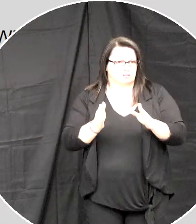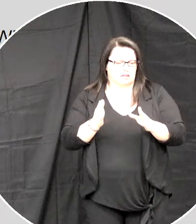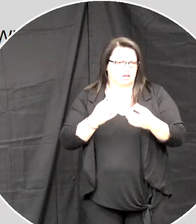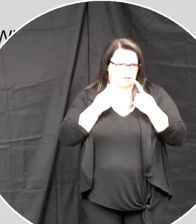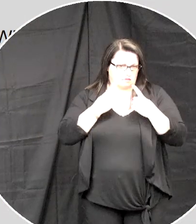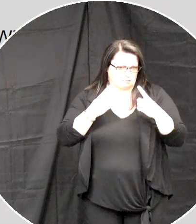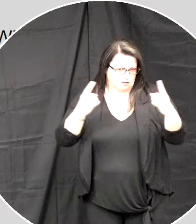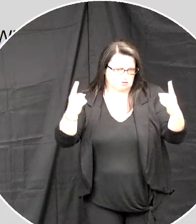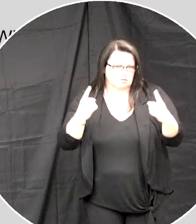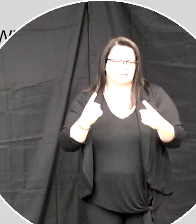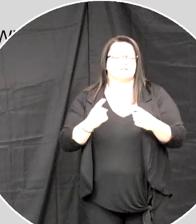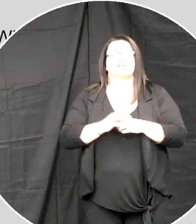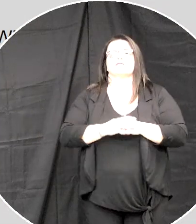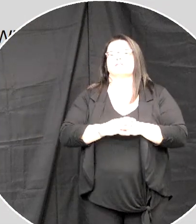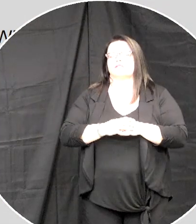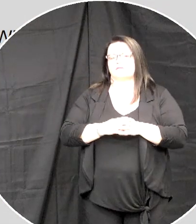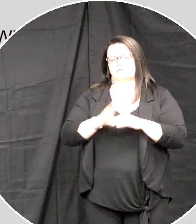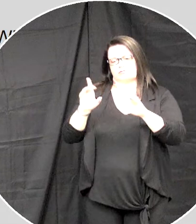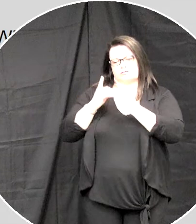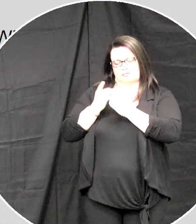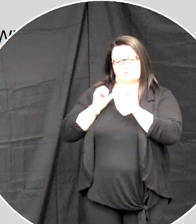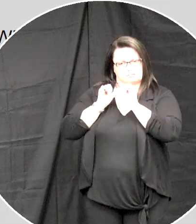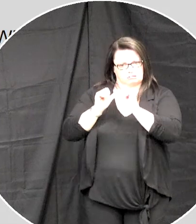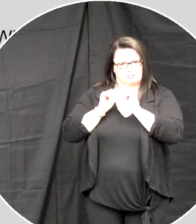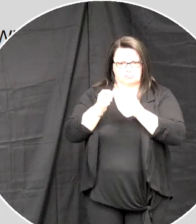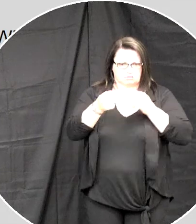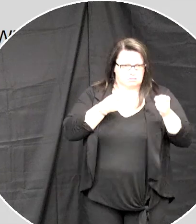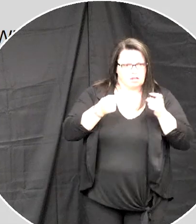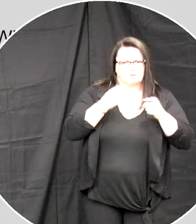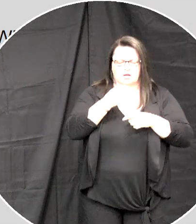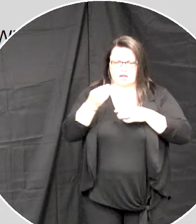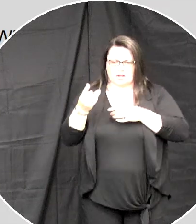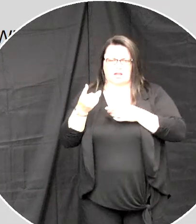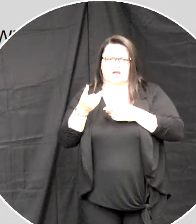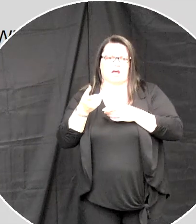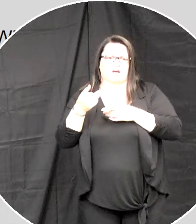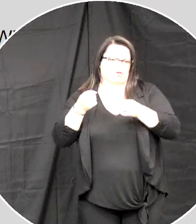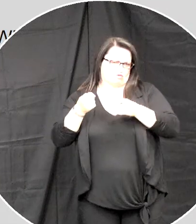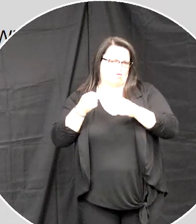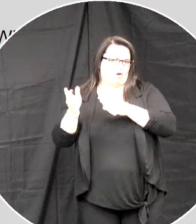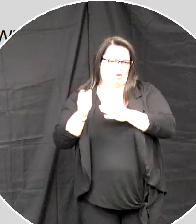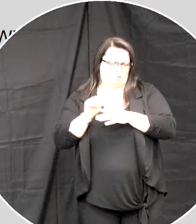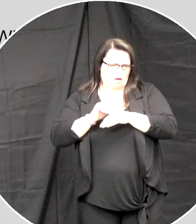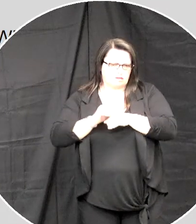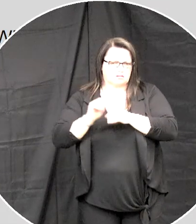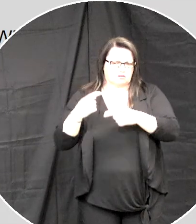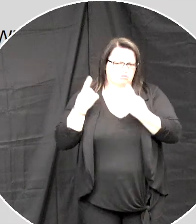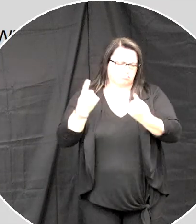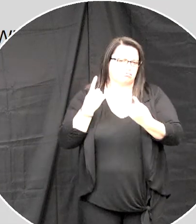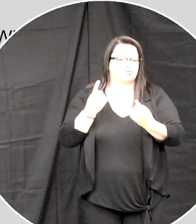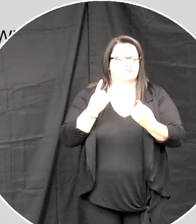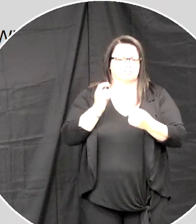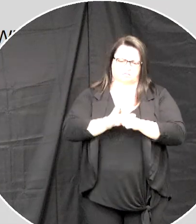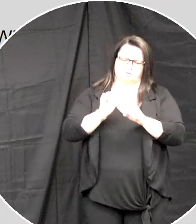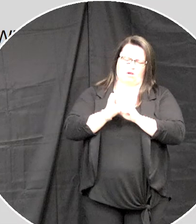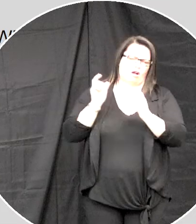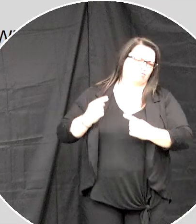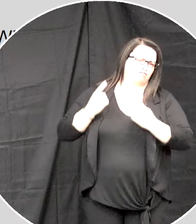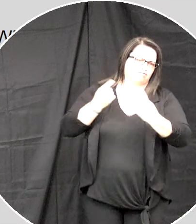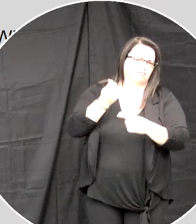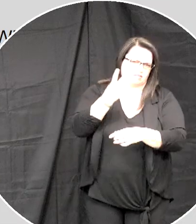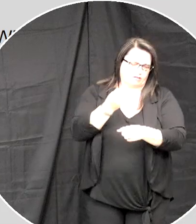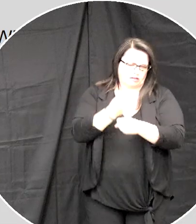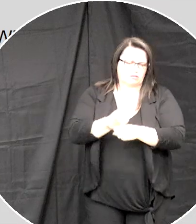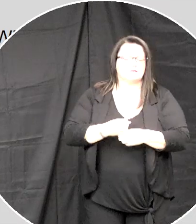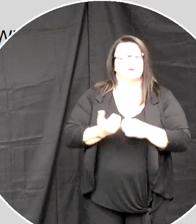to enhance financial management and control practices during the reporting period, building on the work undertaken over the past several years. A new